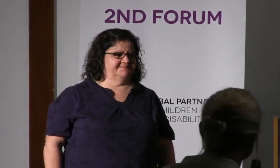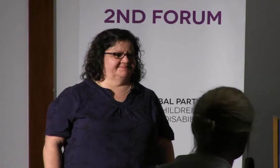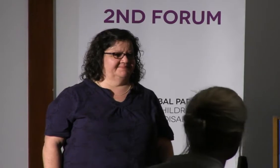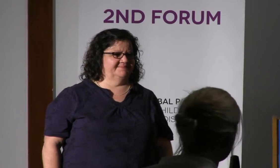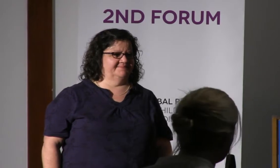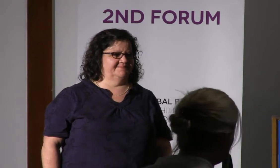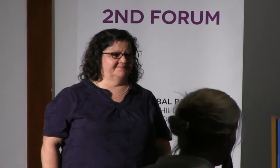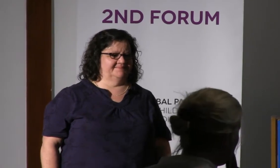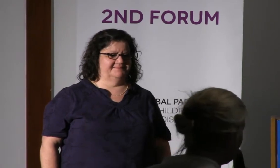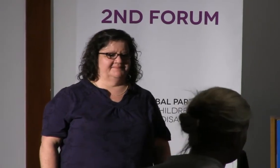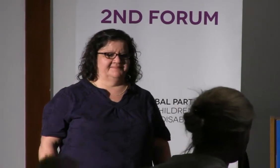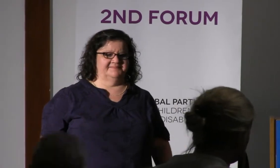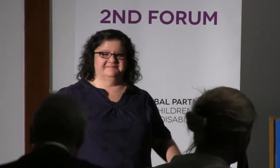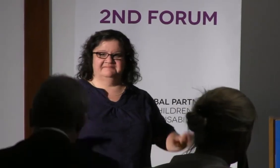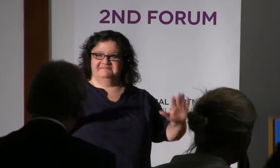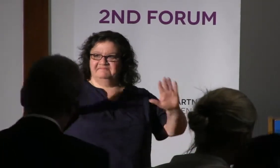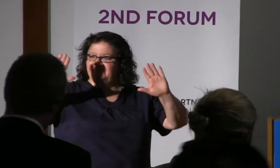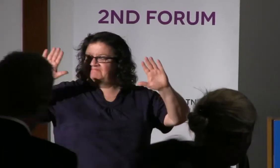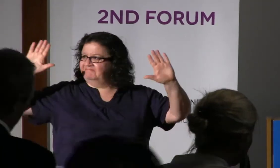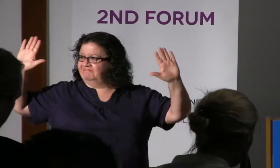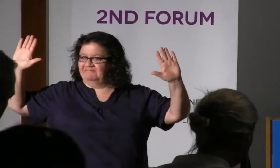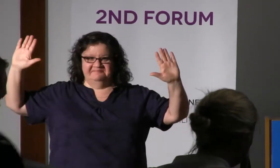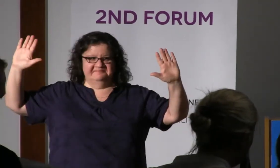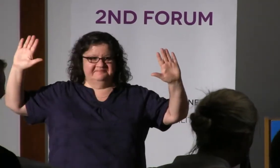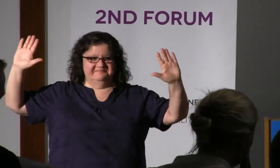Hi, everyone. Can we get started, please?